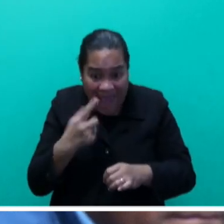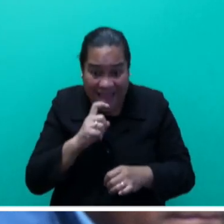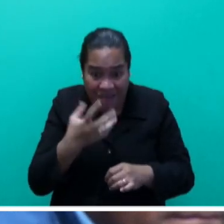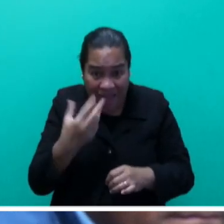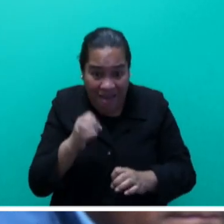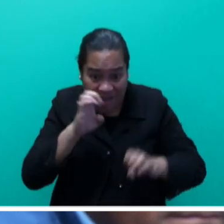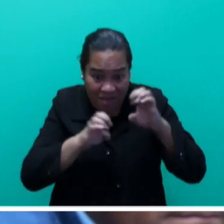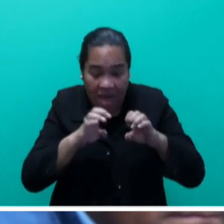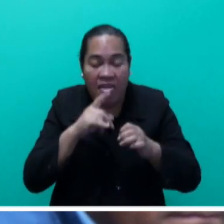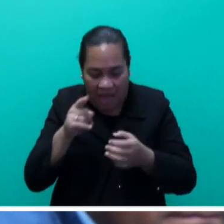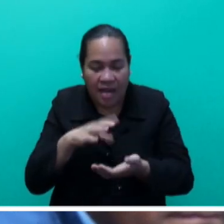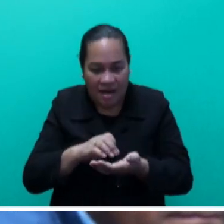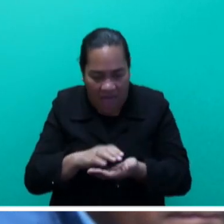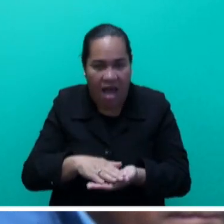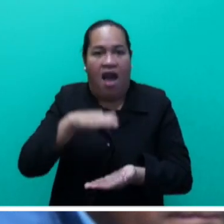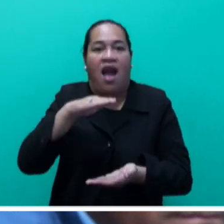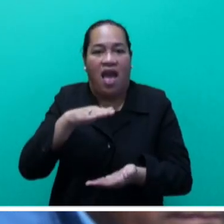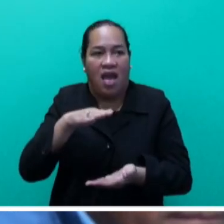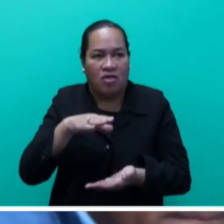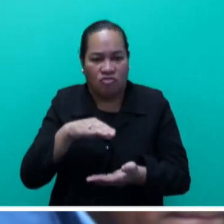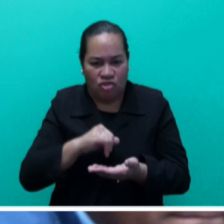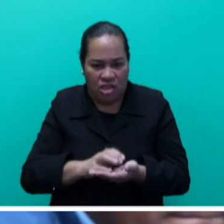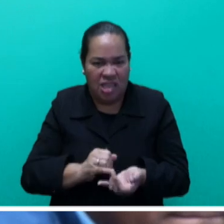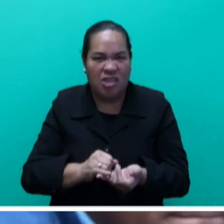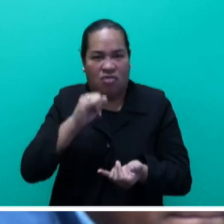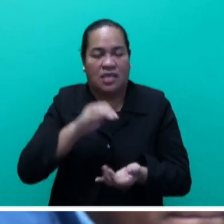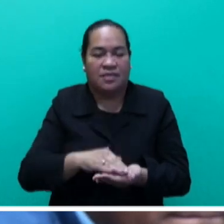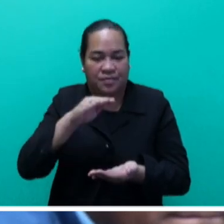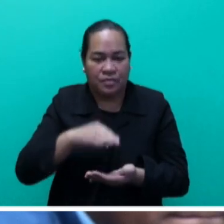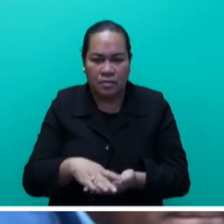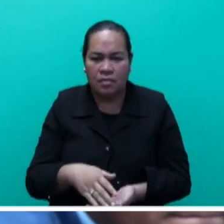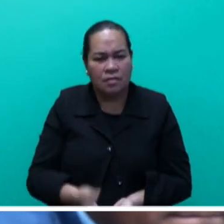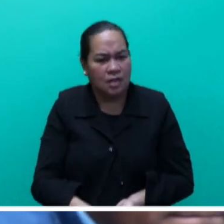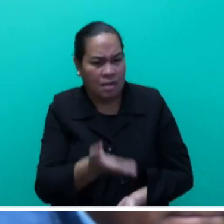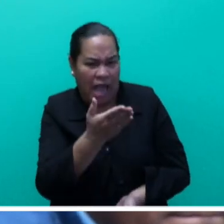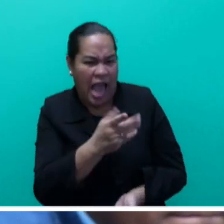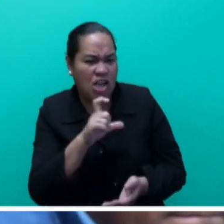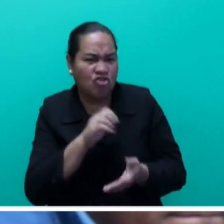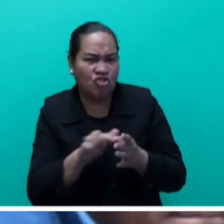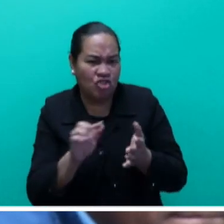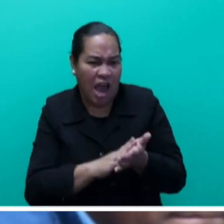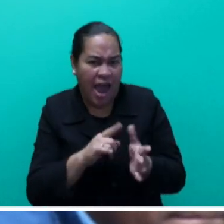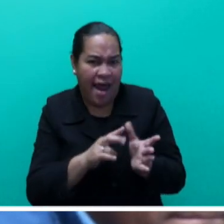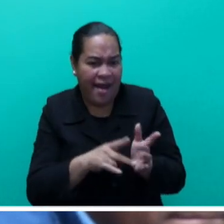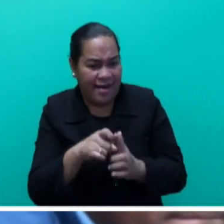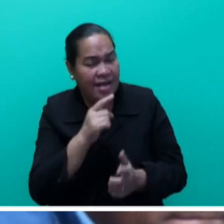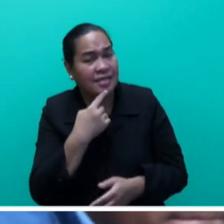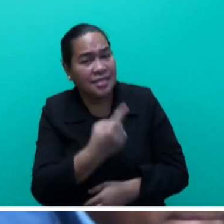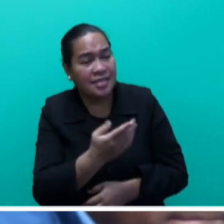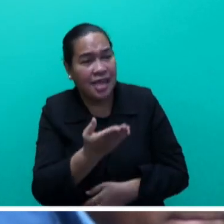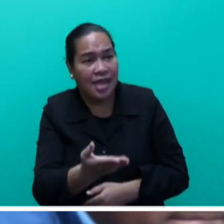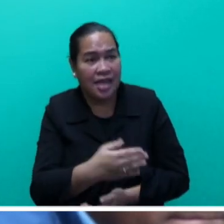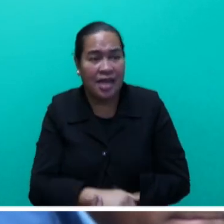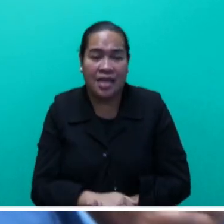exercise, there would be a higher increase. Now, alluding to Mr. Hemchand's statement on